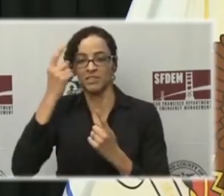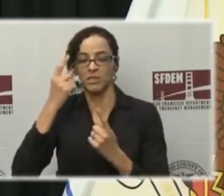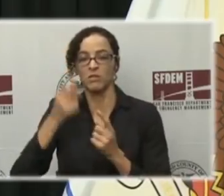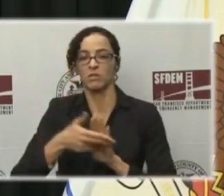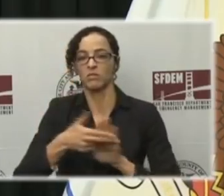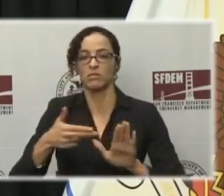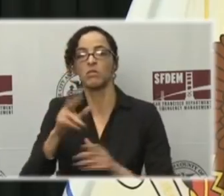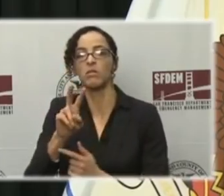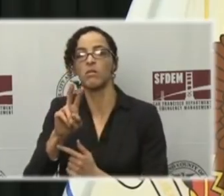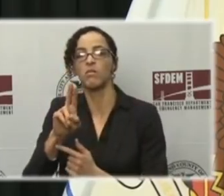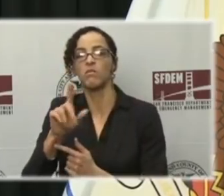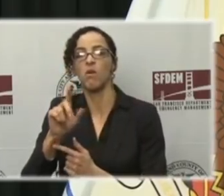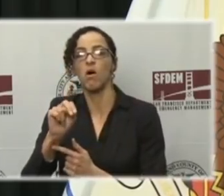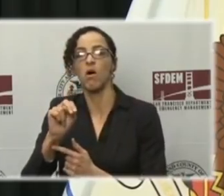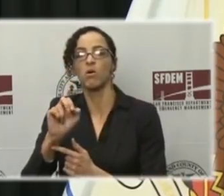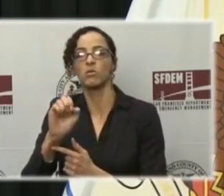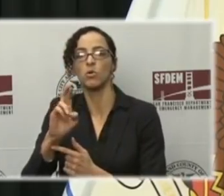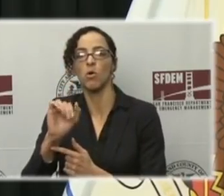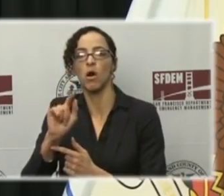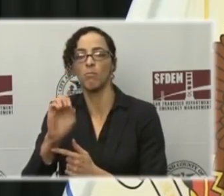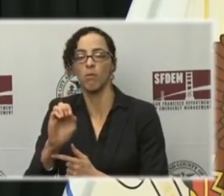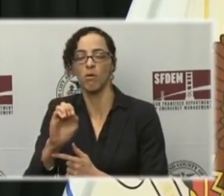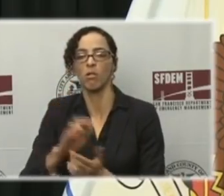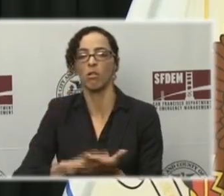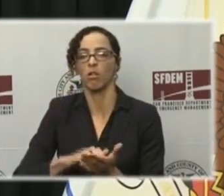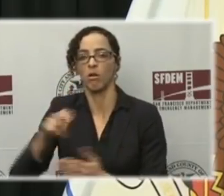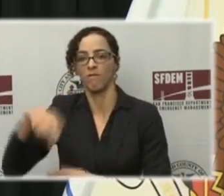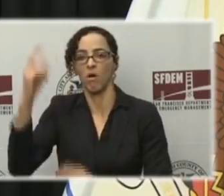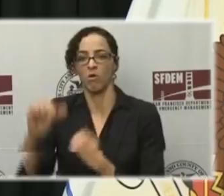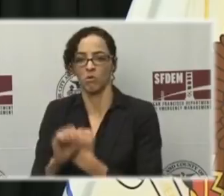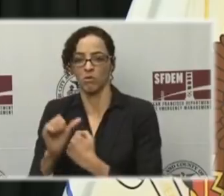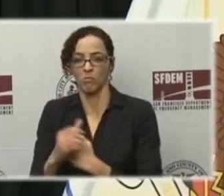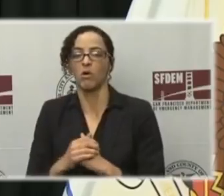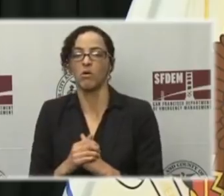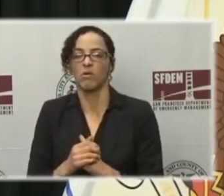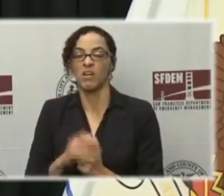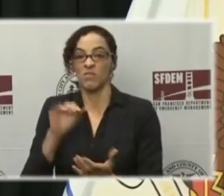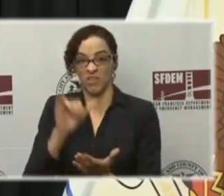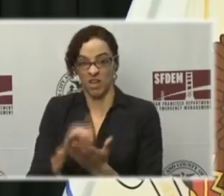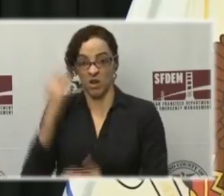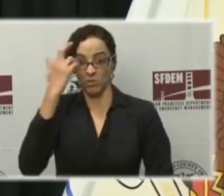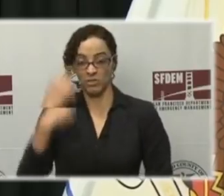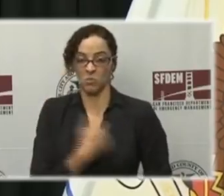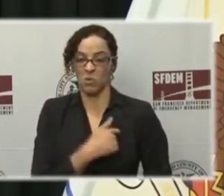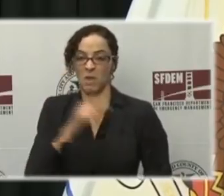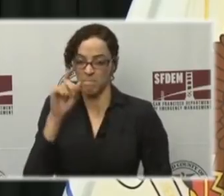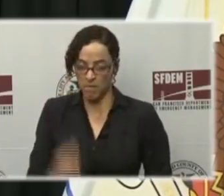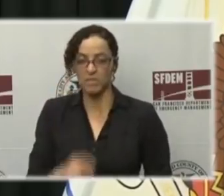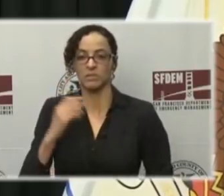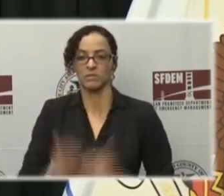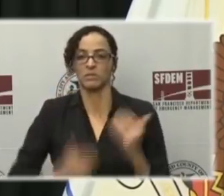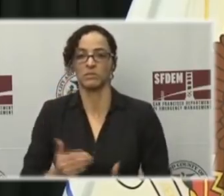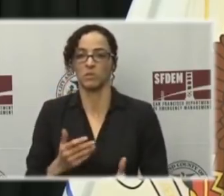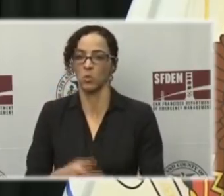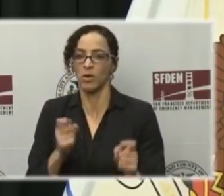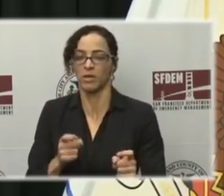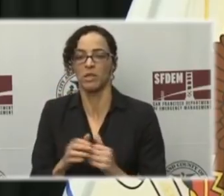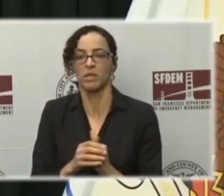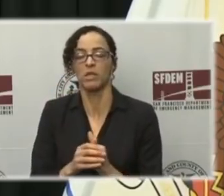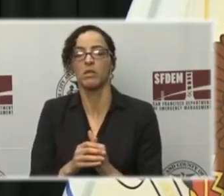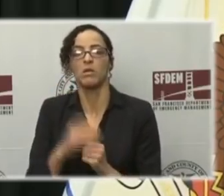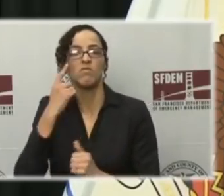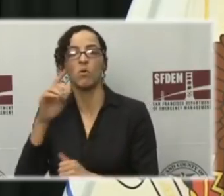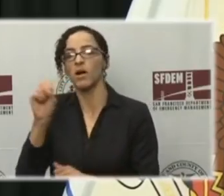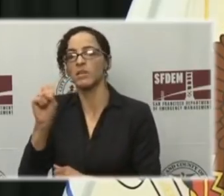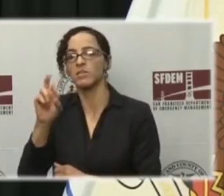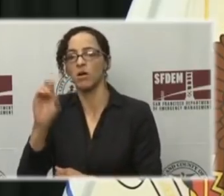quickly to make sure that in places where we have single room occupancy hotels, where our shelter systems